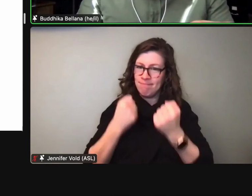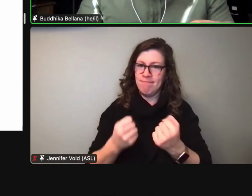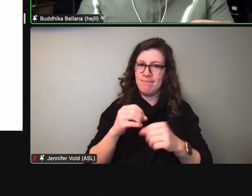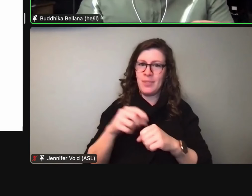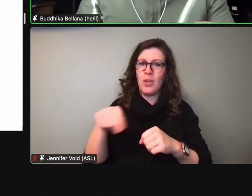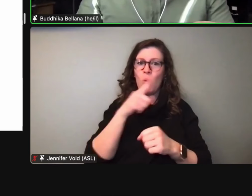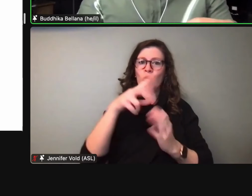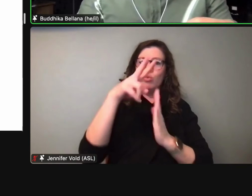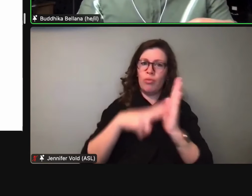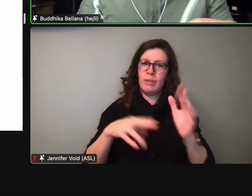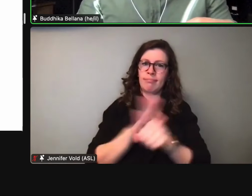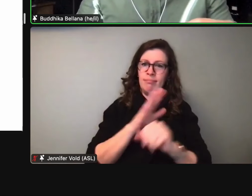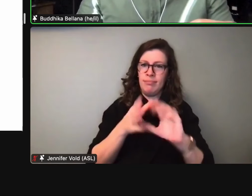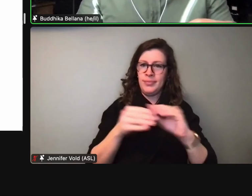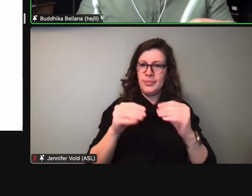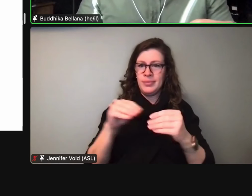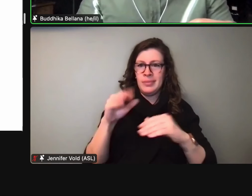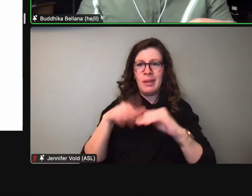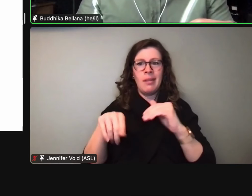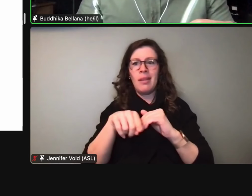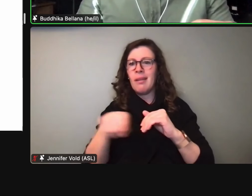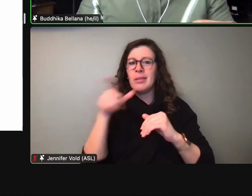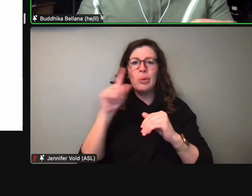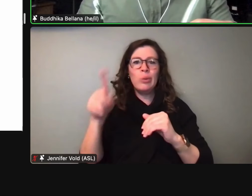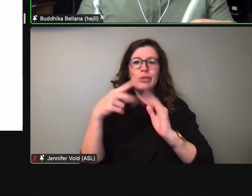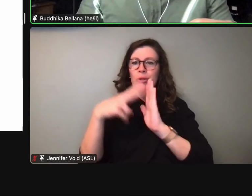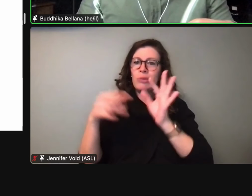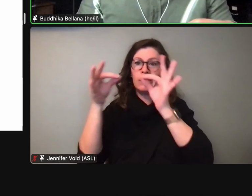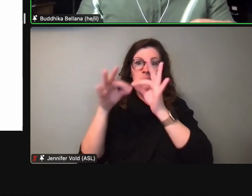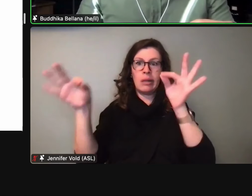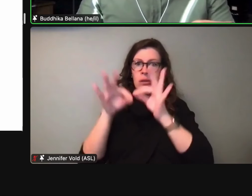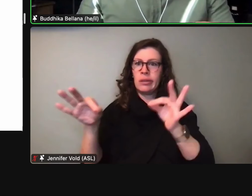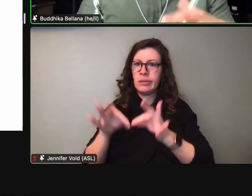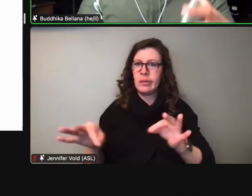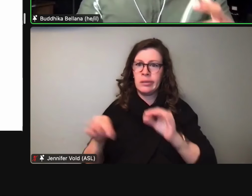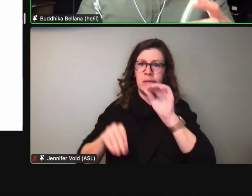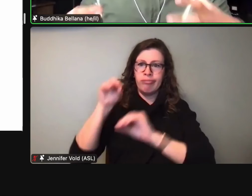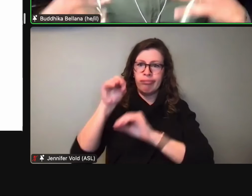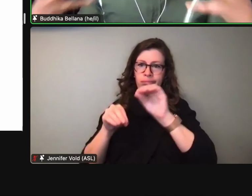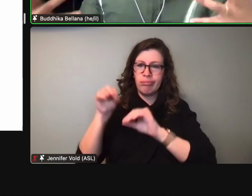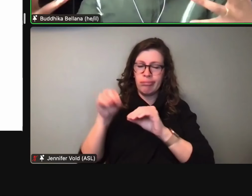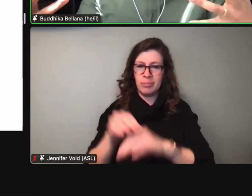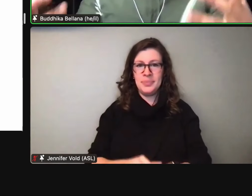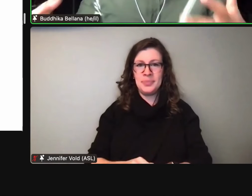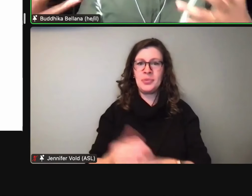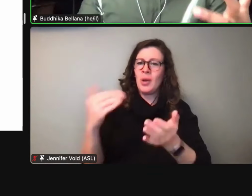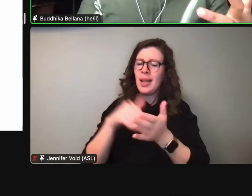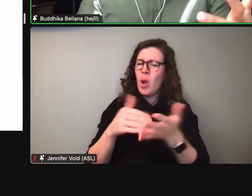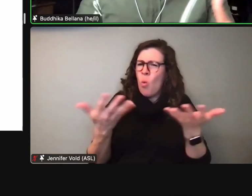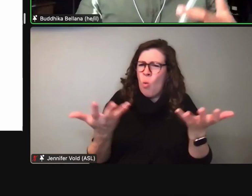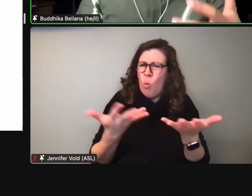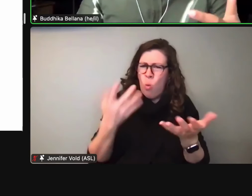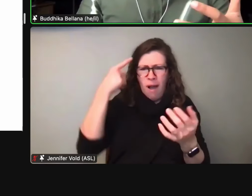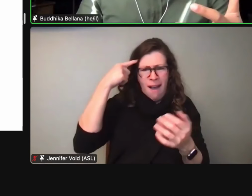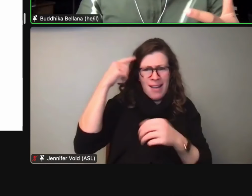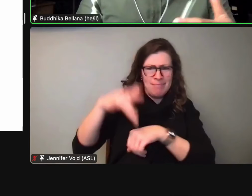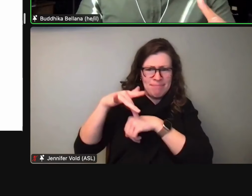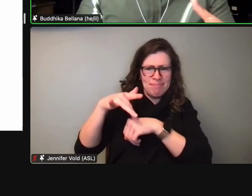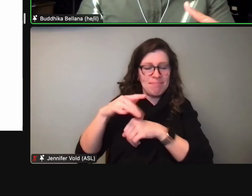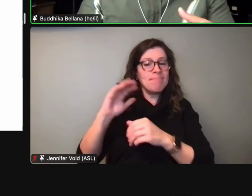intact condition as compared to those in the sentence scrambled condition. So again, what's lingering? It seems to be